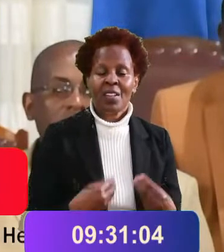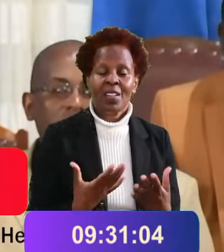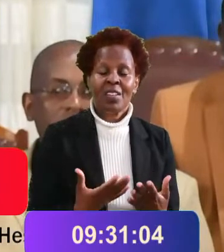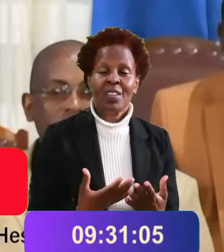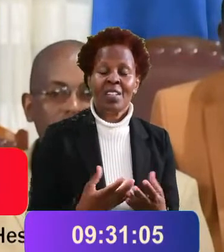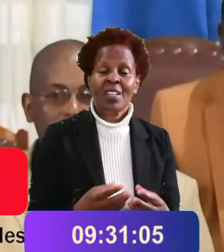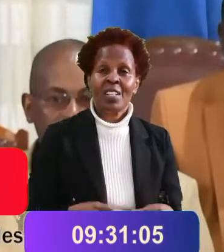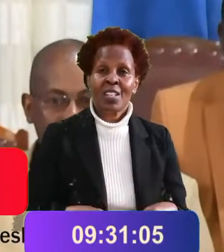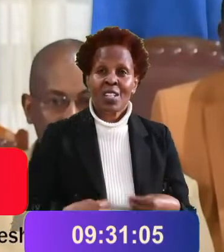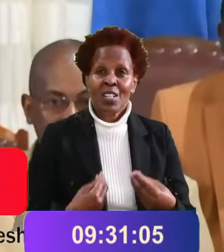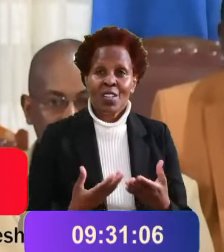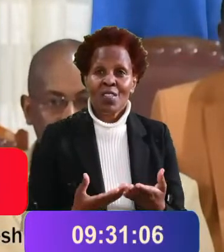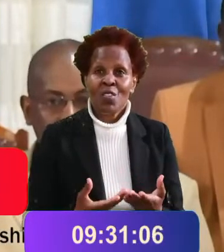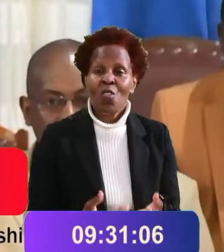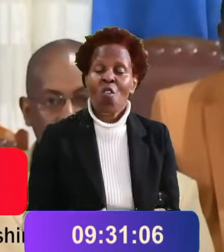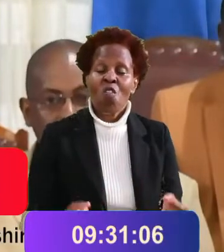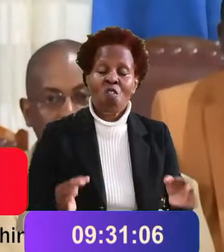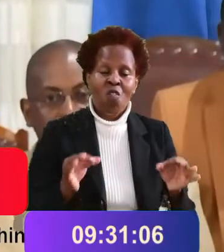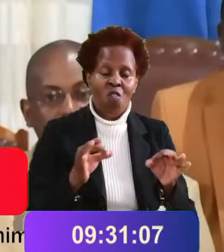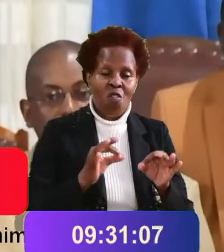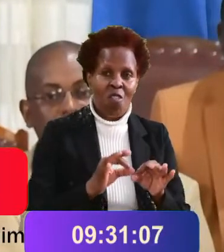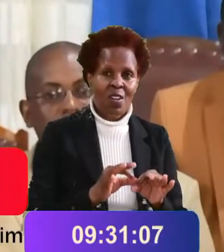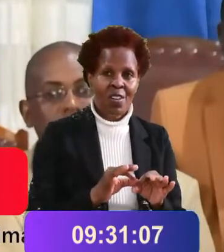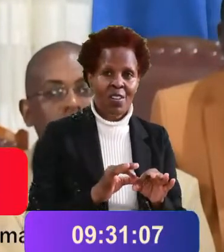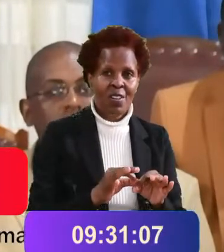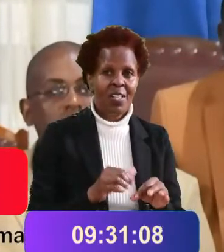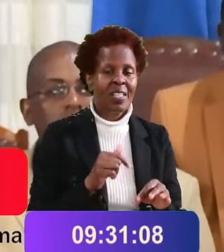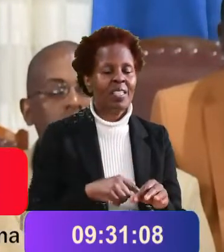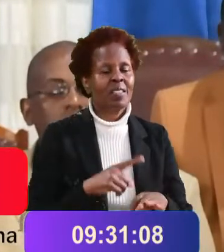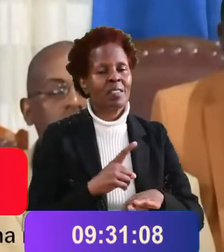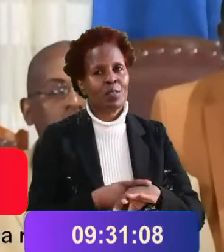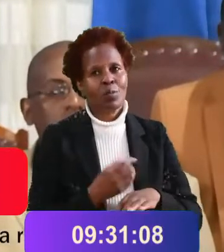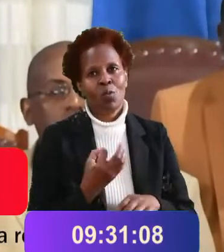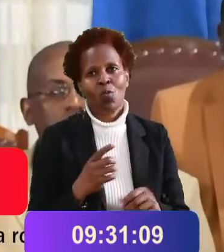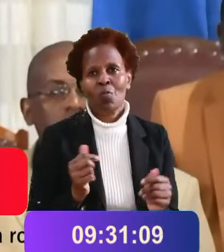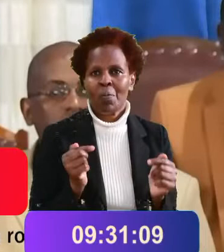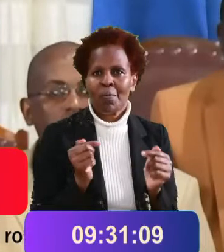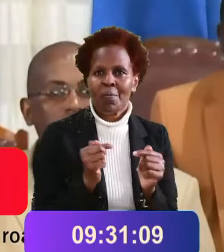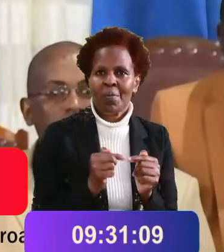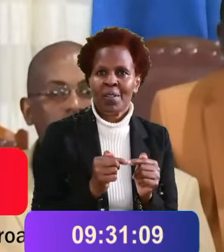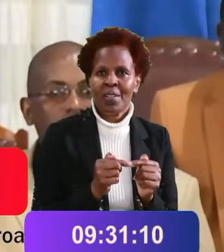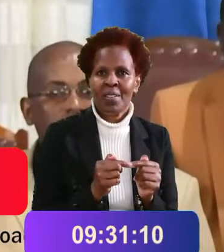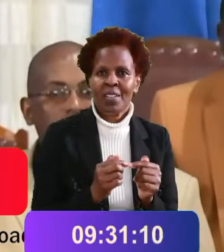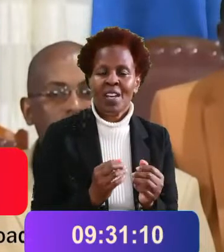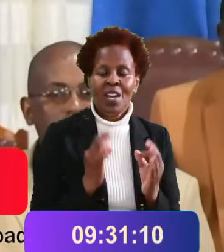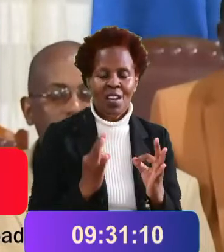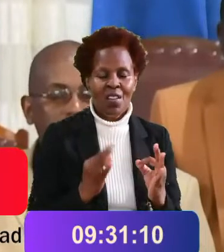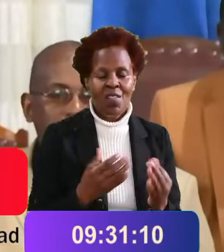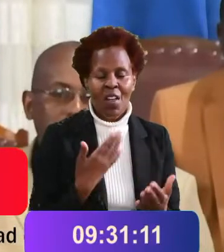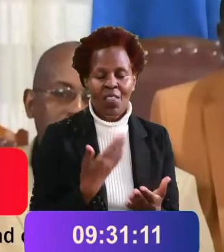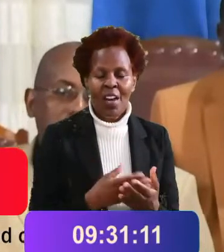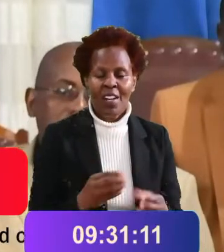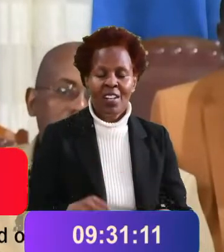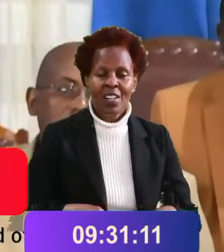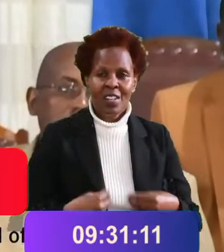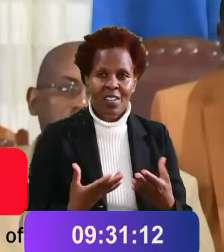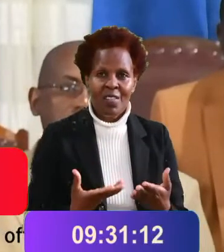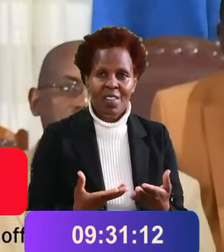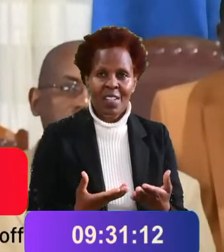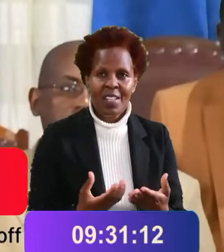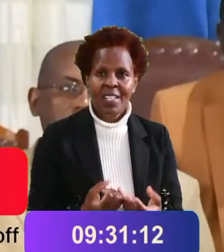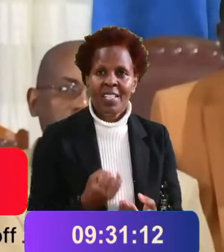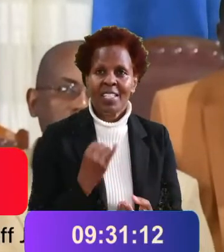brings us value in times of pain, if thanksgiving is valuable